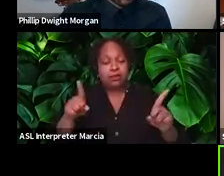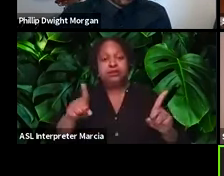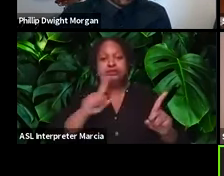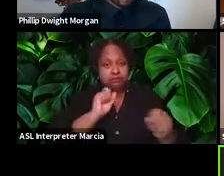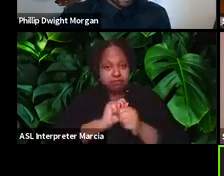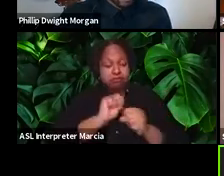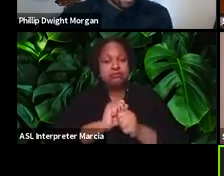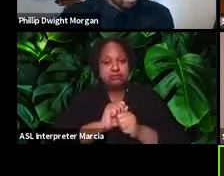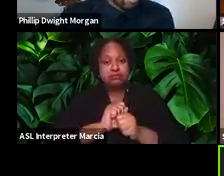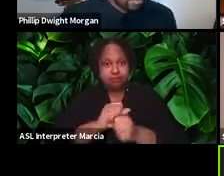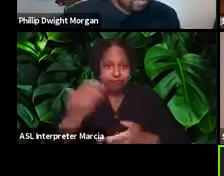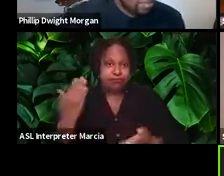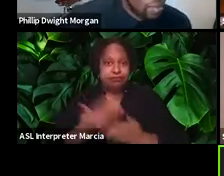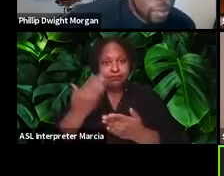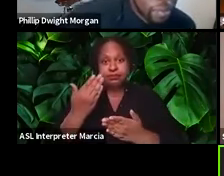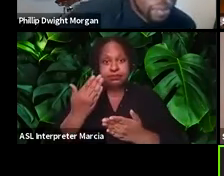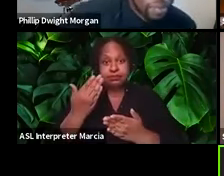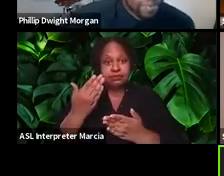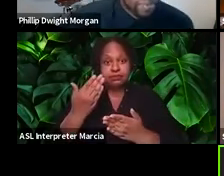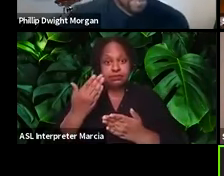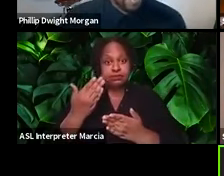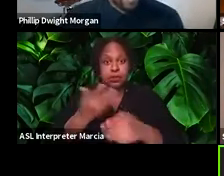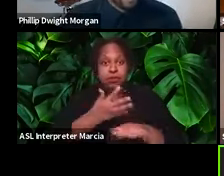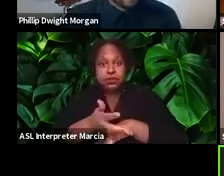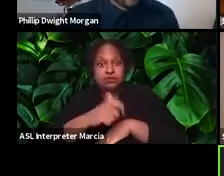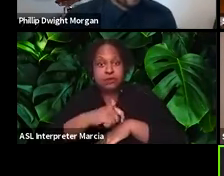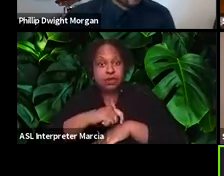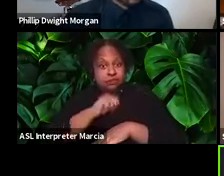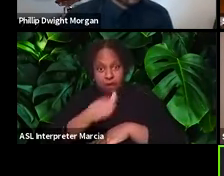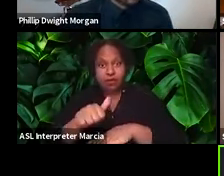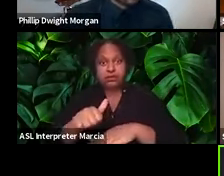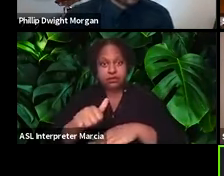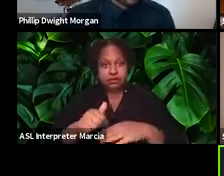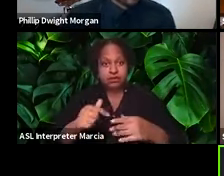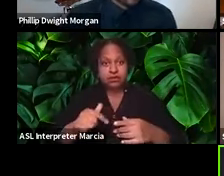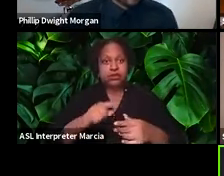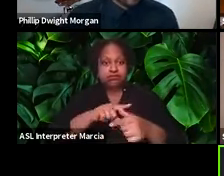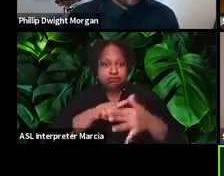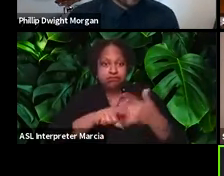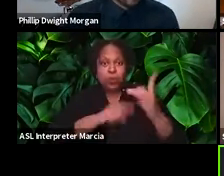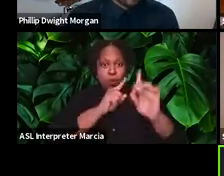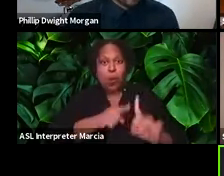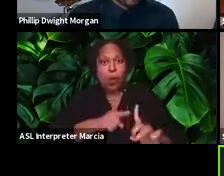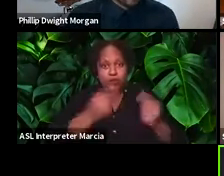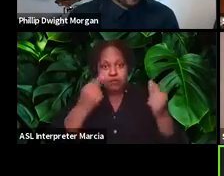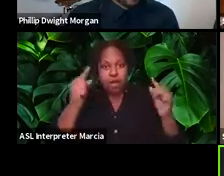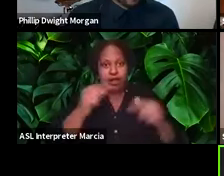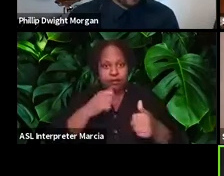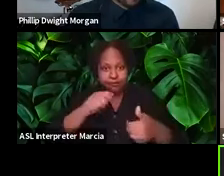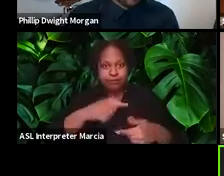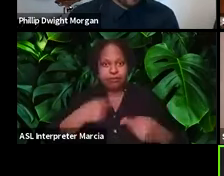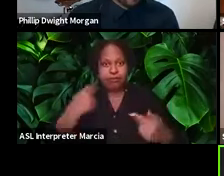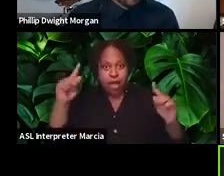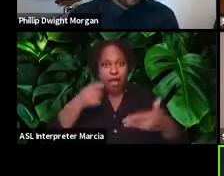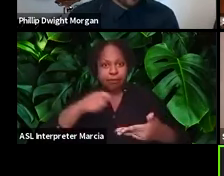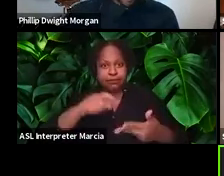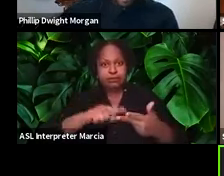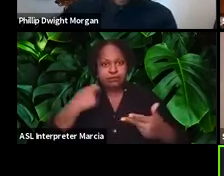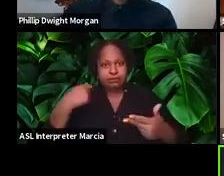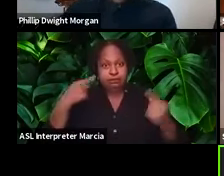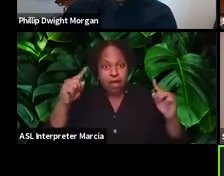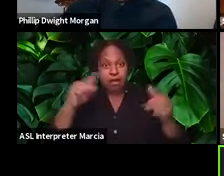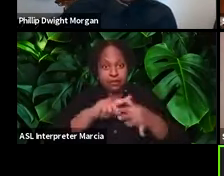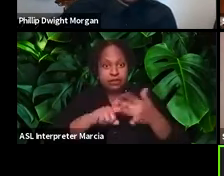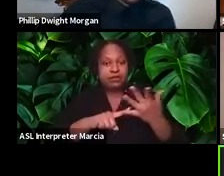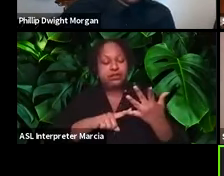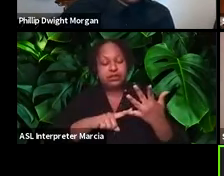see that it has not been in vain. We've seen what we've been able to accomplish together. We've seen the amount of people that had jumped on who